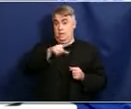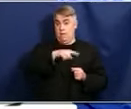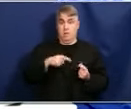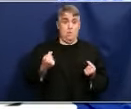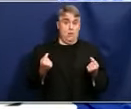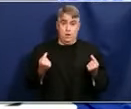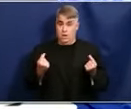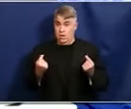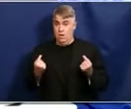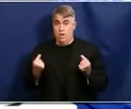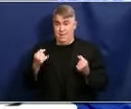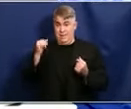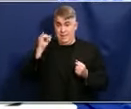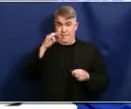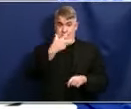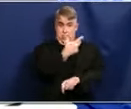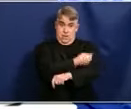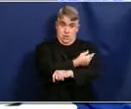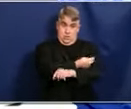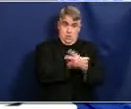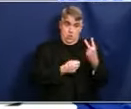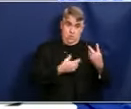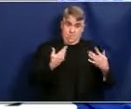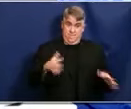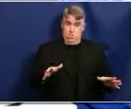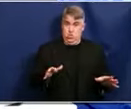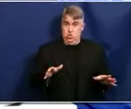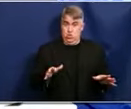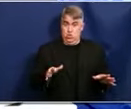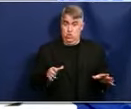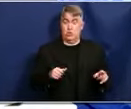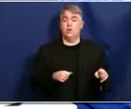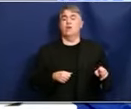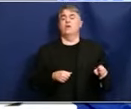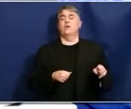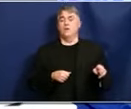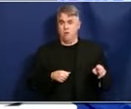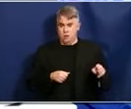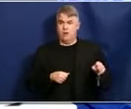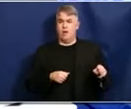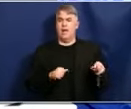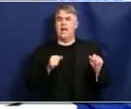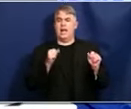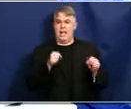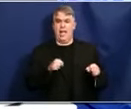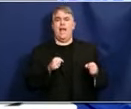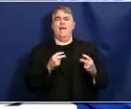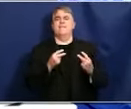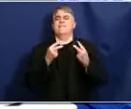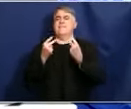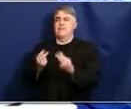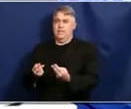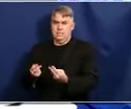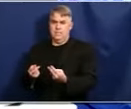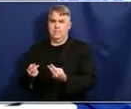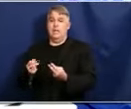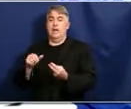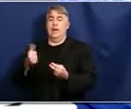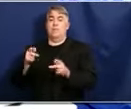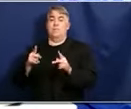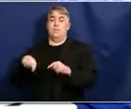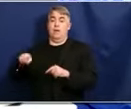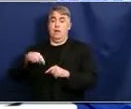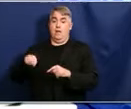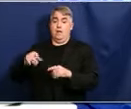your parties have been vaccinated, that you can visit with other fully vaccinated